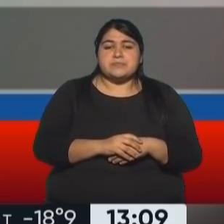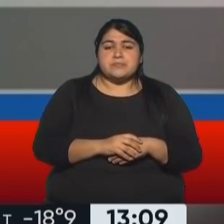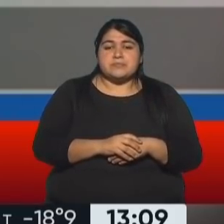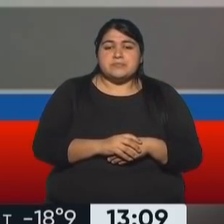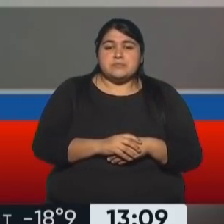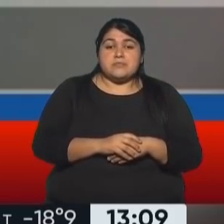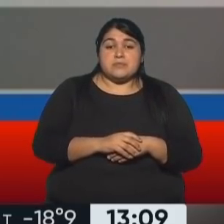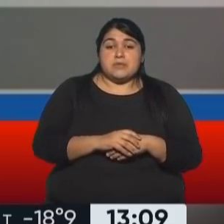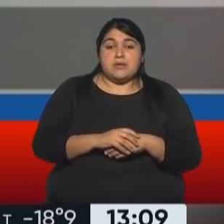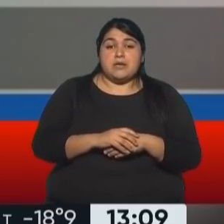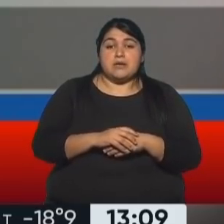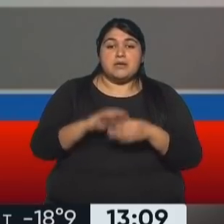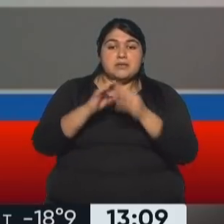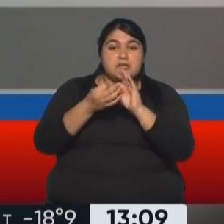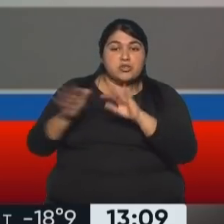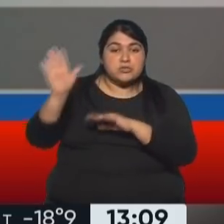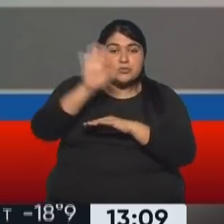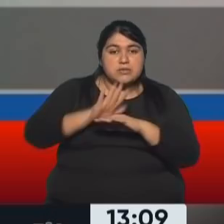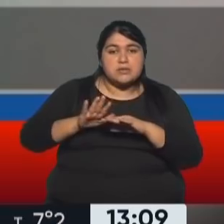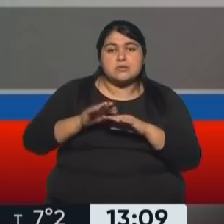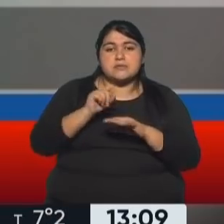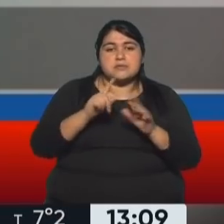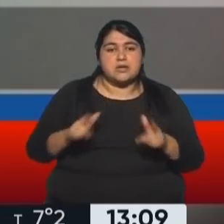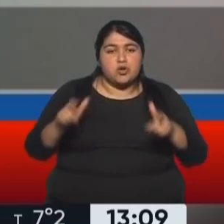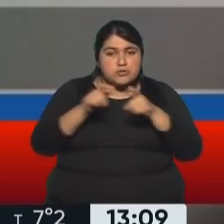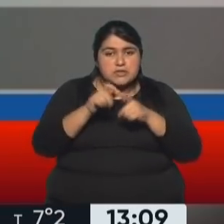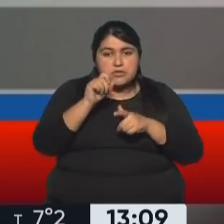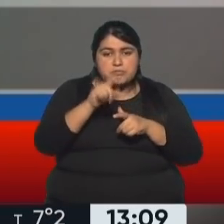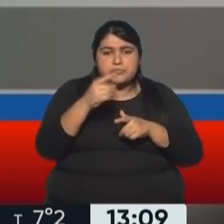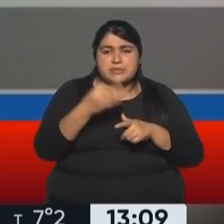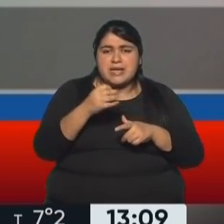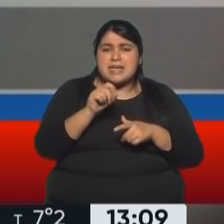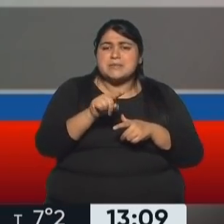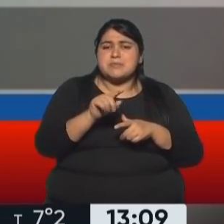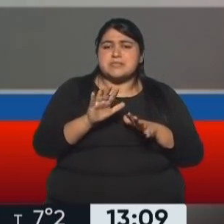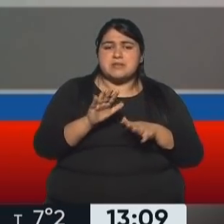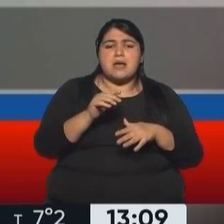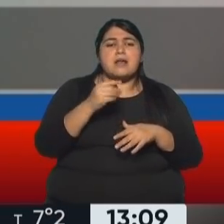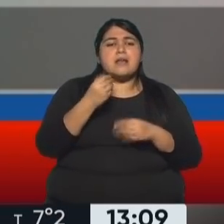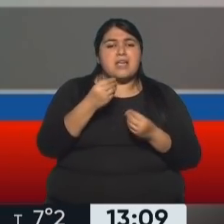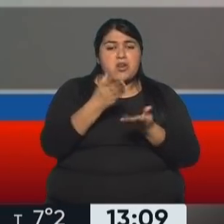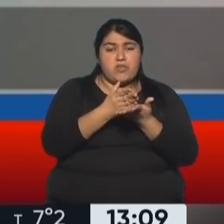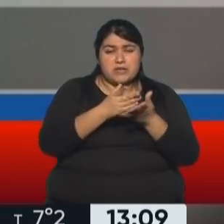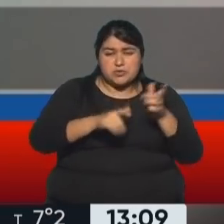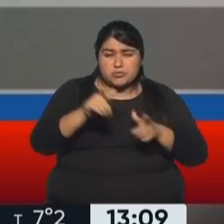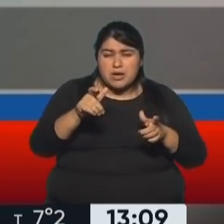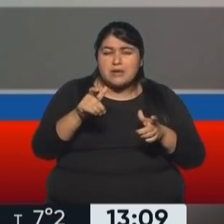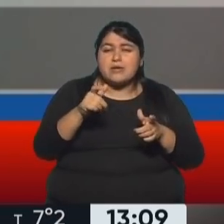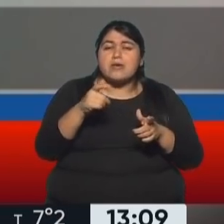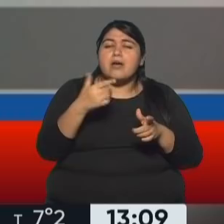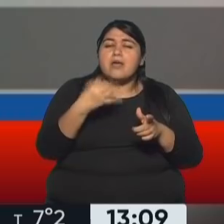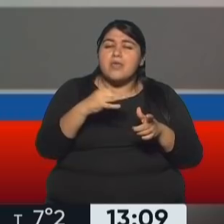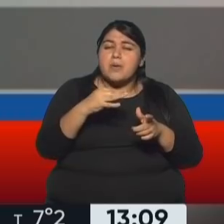the United Nations, particularly the Human Rights Council, but also the High Commissioner for Human Rights, to